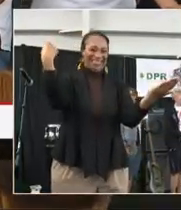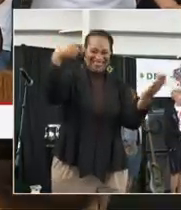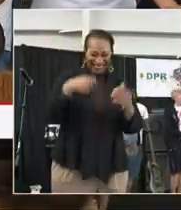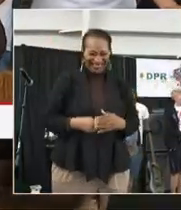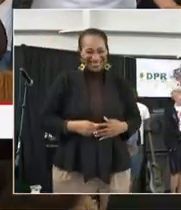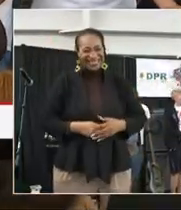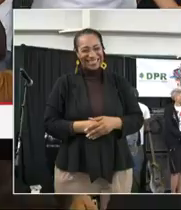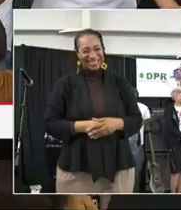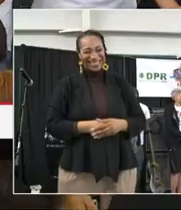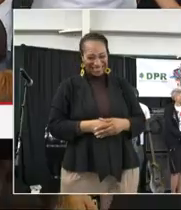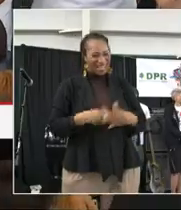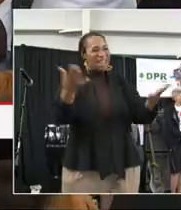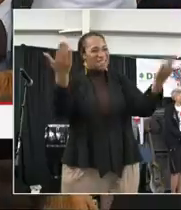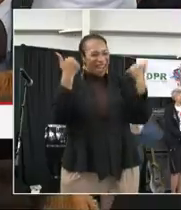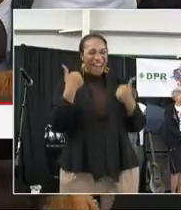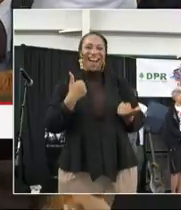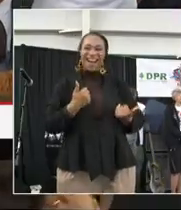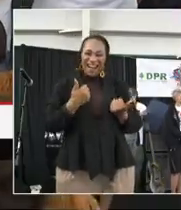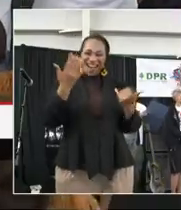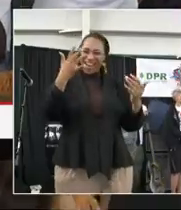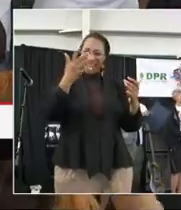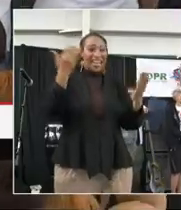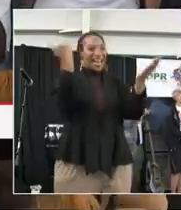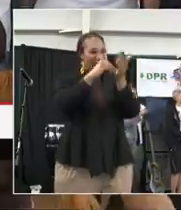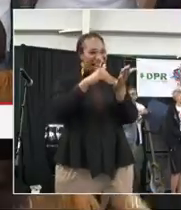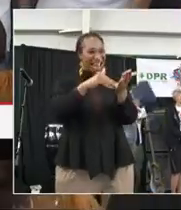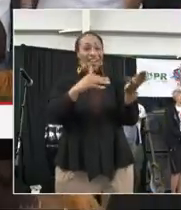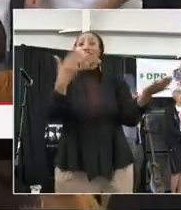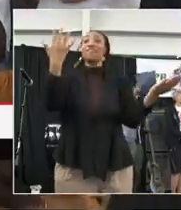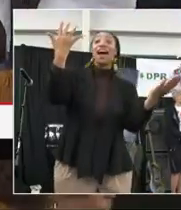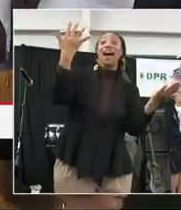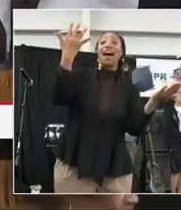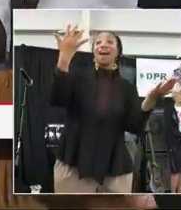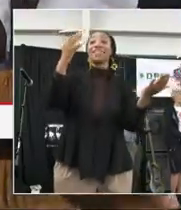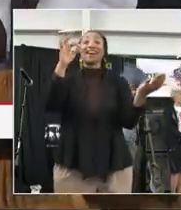5 times in a row. Where them fans at?